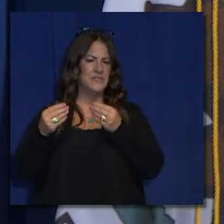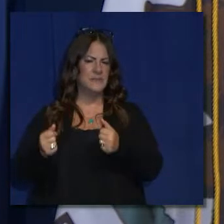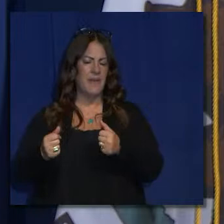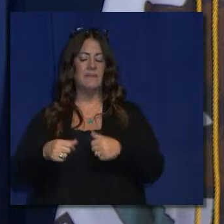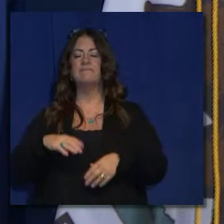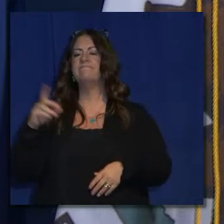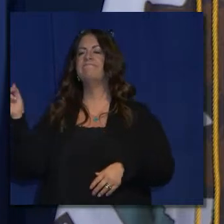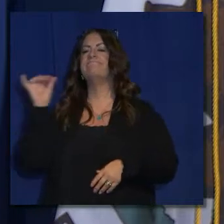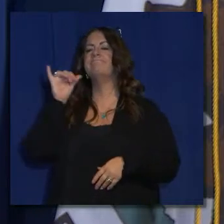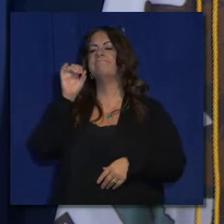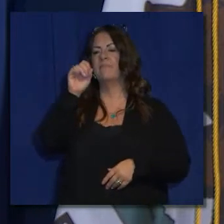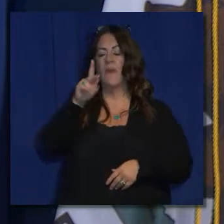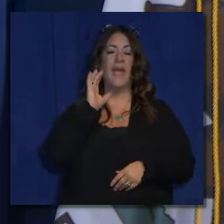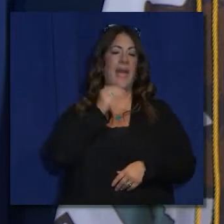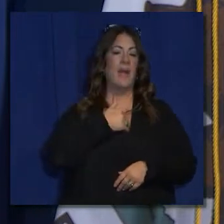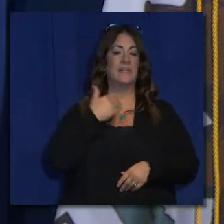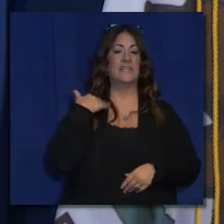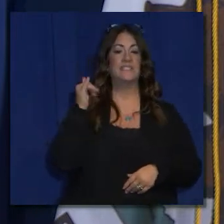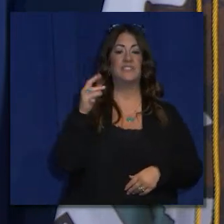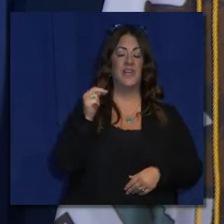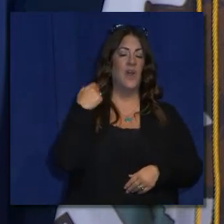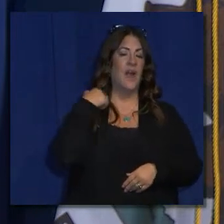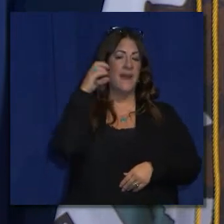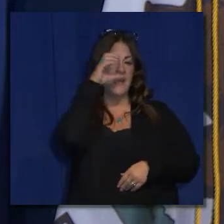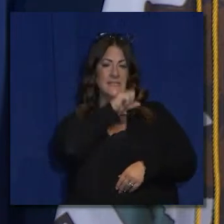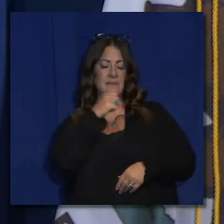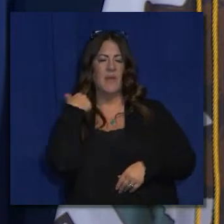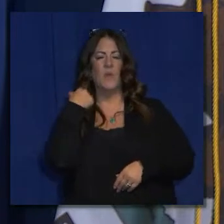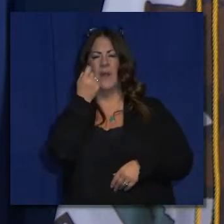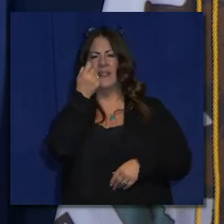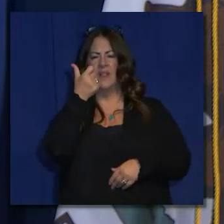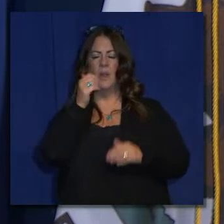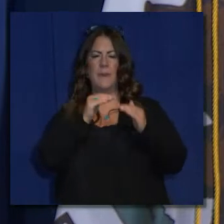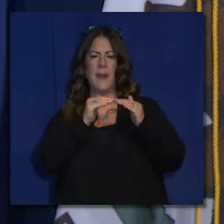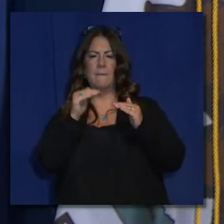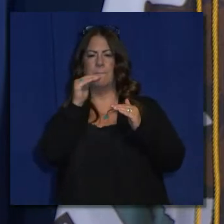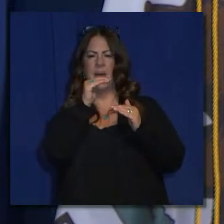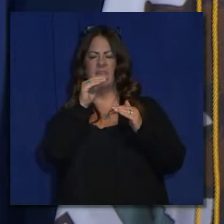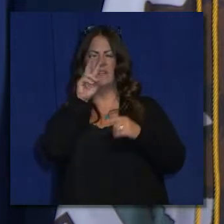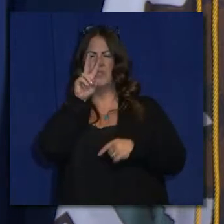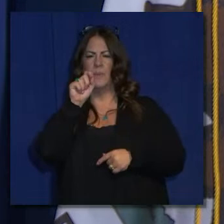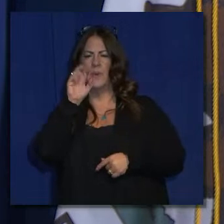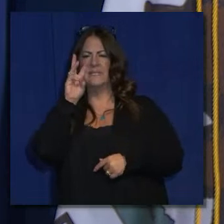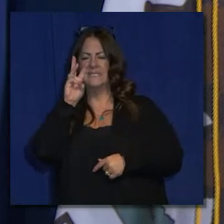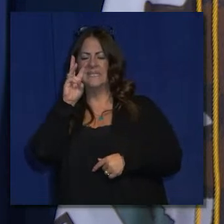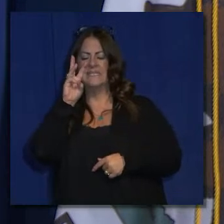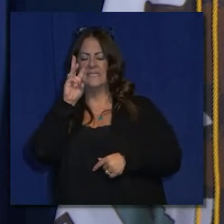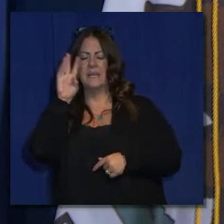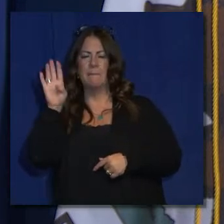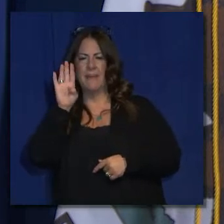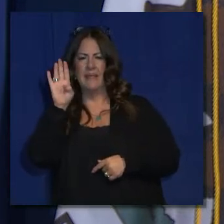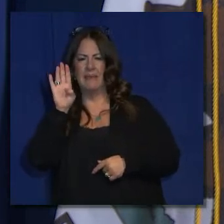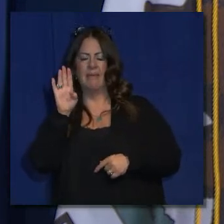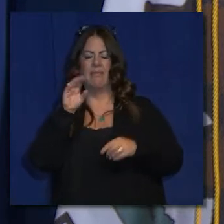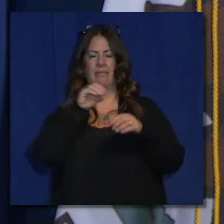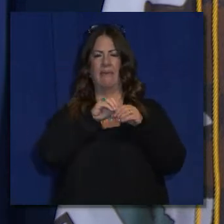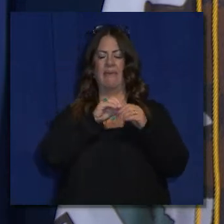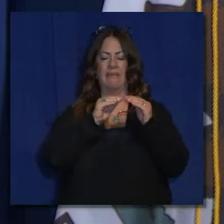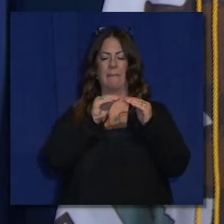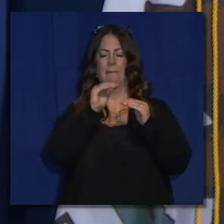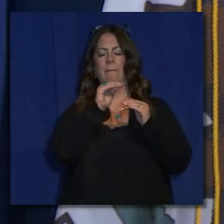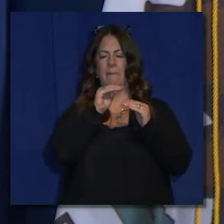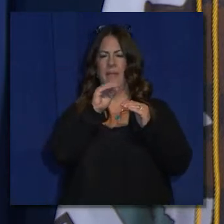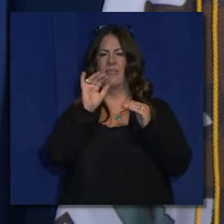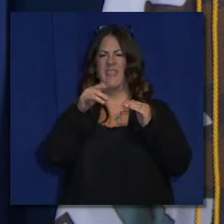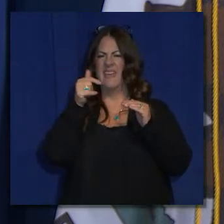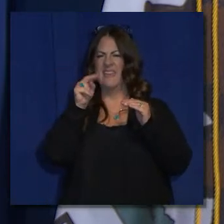at January, our estimate was that we were slightly above the limit by about 2.6 billion. And at May revision,